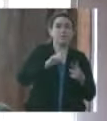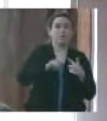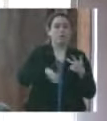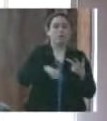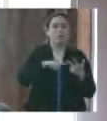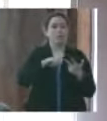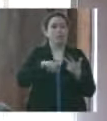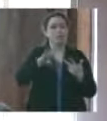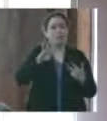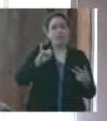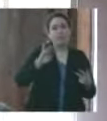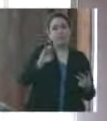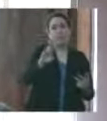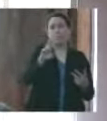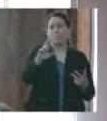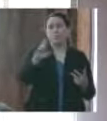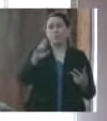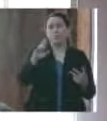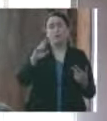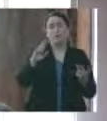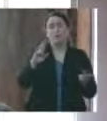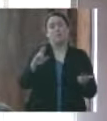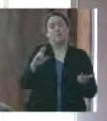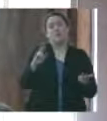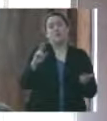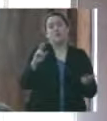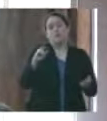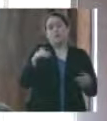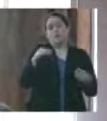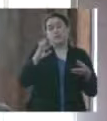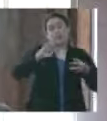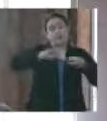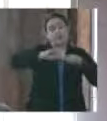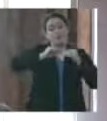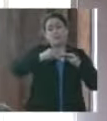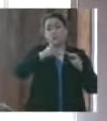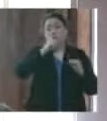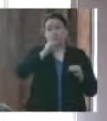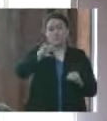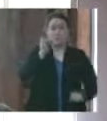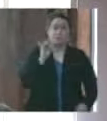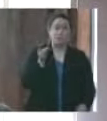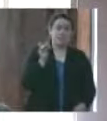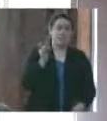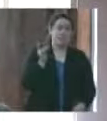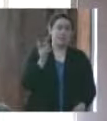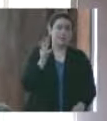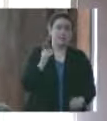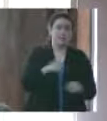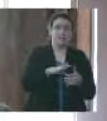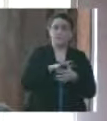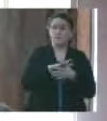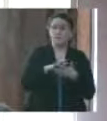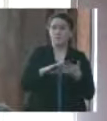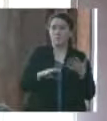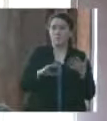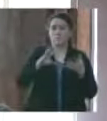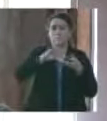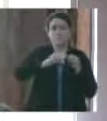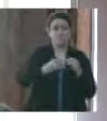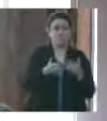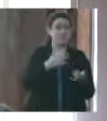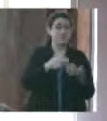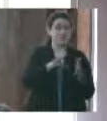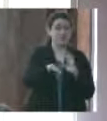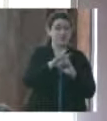The numbers are quite staggering, and these are not just numbers which are available easily, but these are a compilation of many studies that we